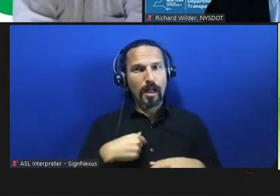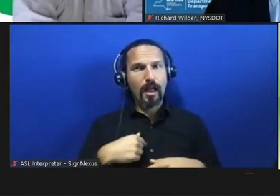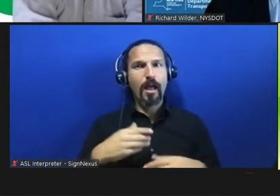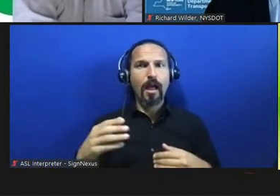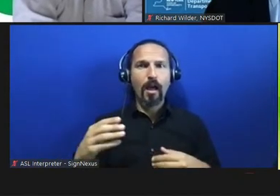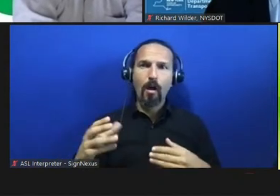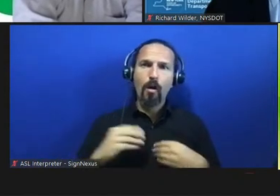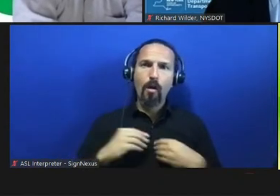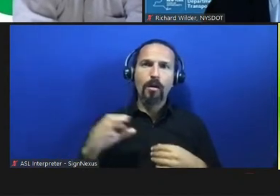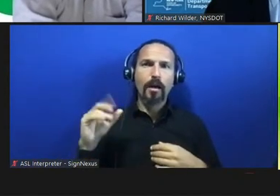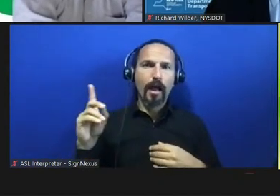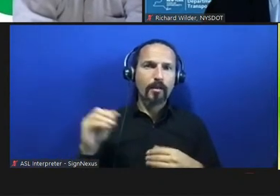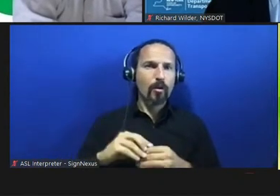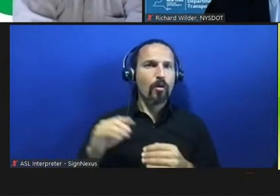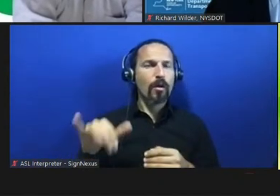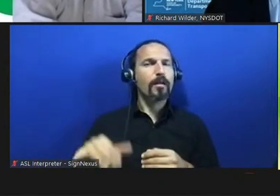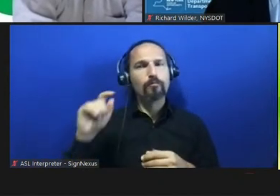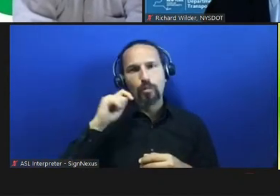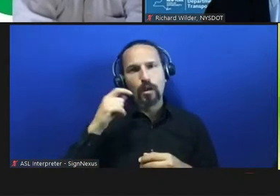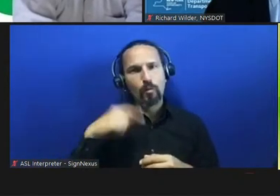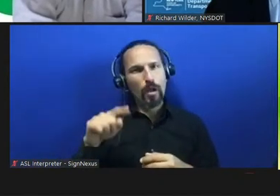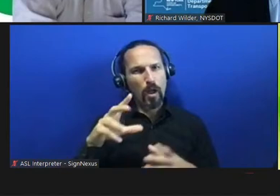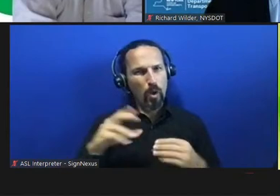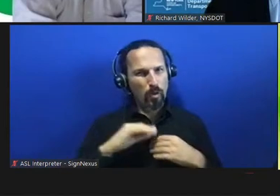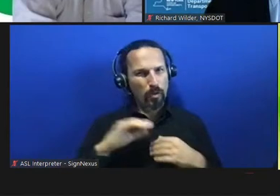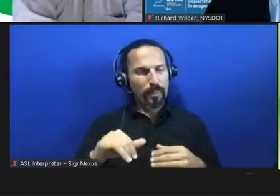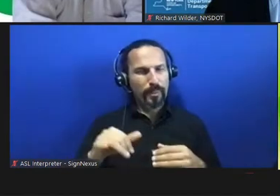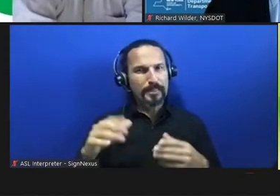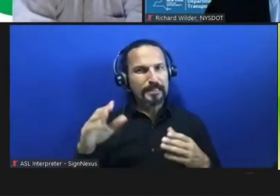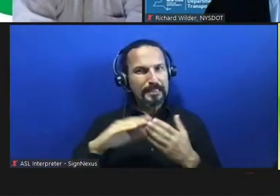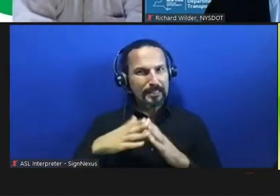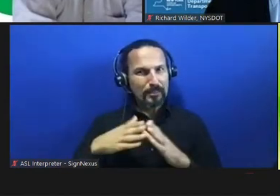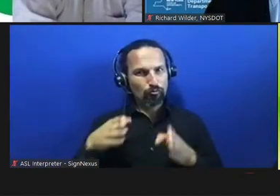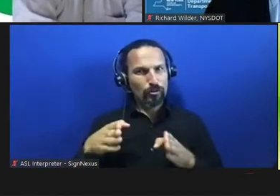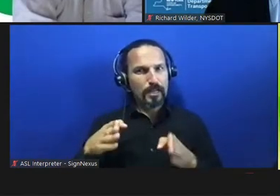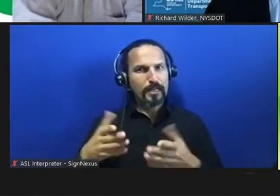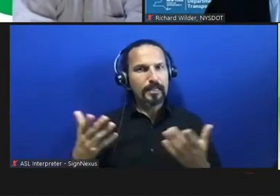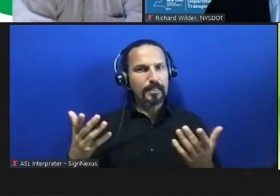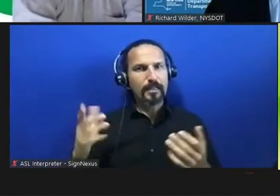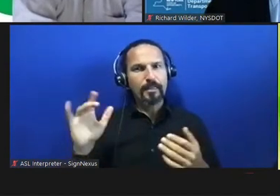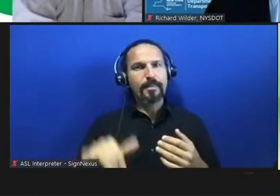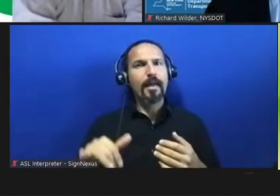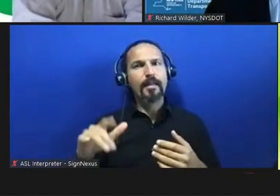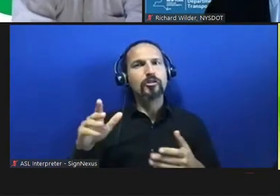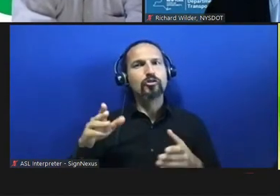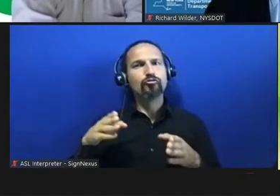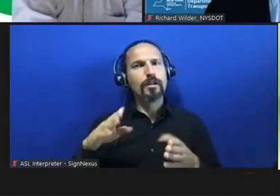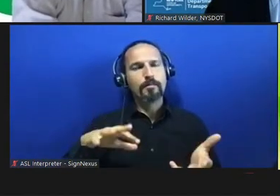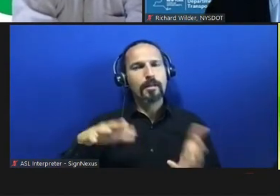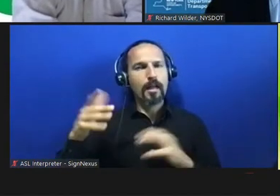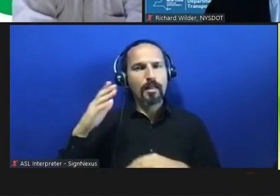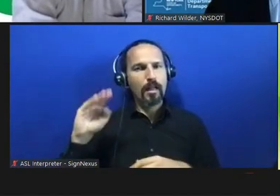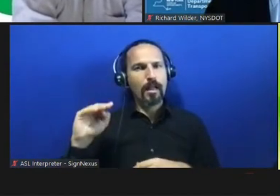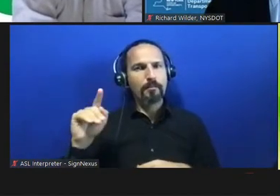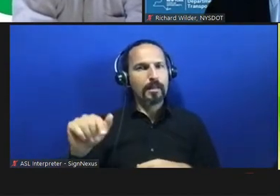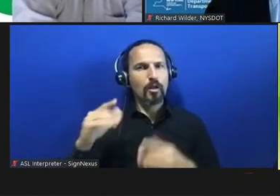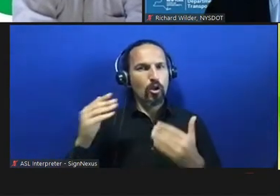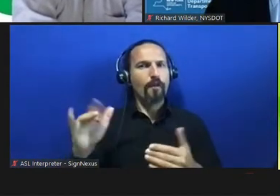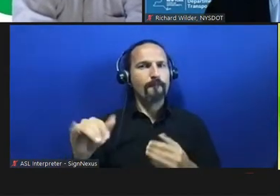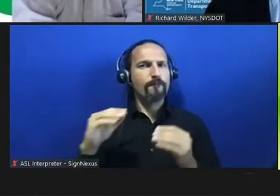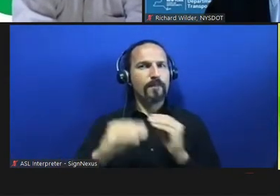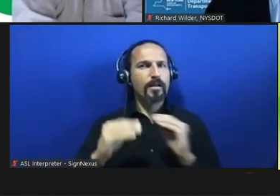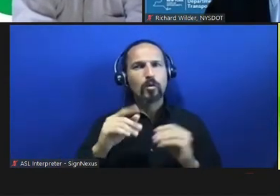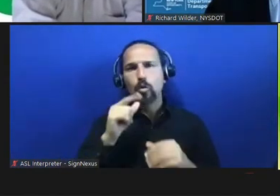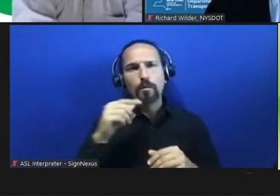condo in the Bronx since when does the MTA own their city streets that's what I want to know because the streets are messed up but I don't see the empty going fixing them so